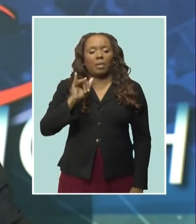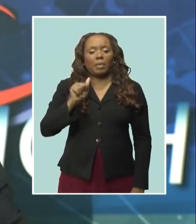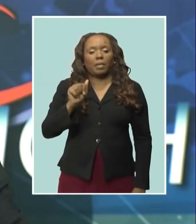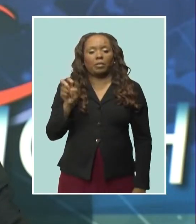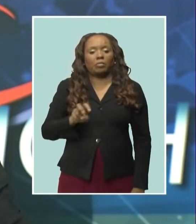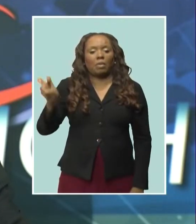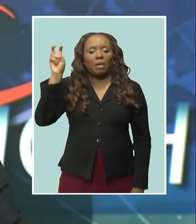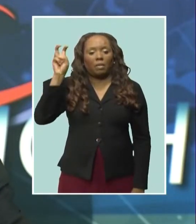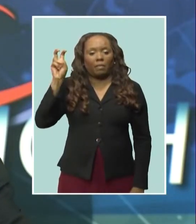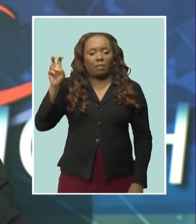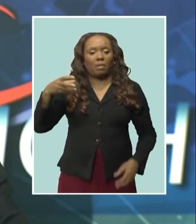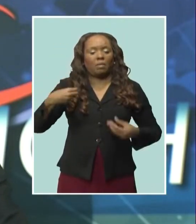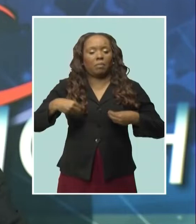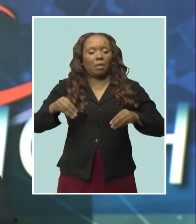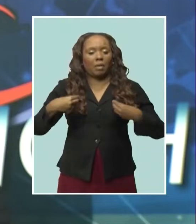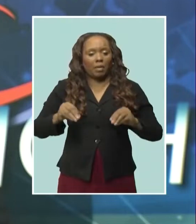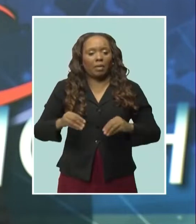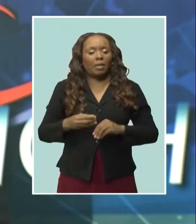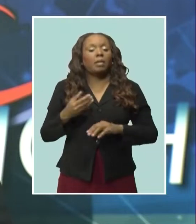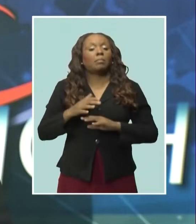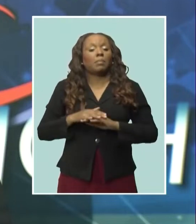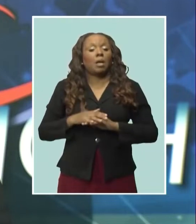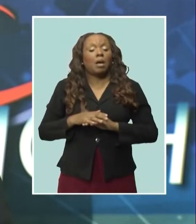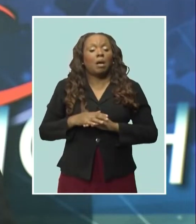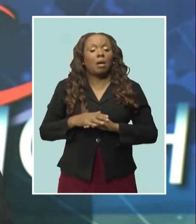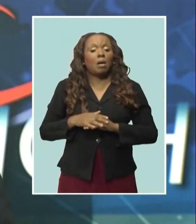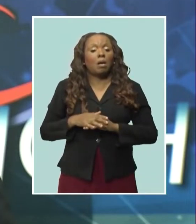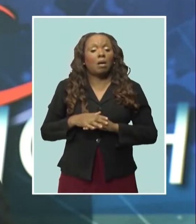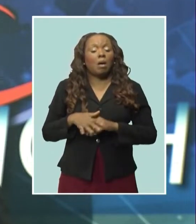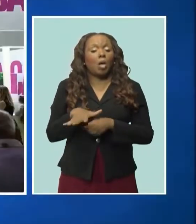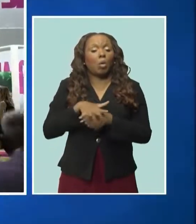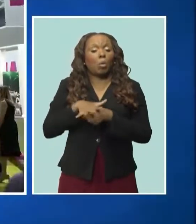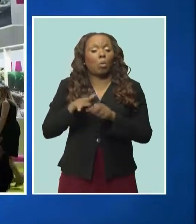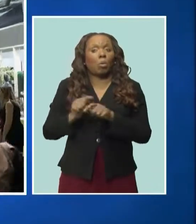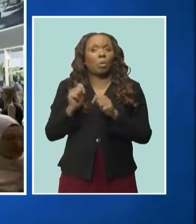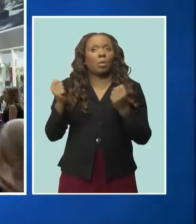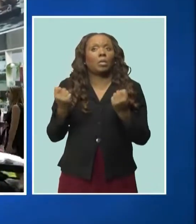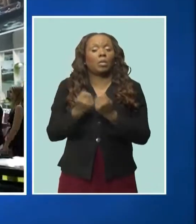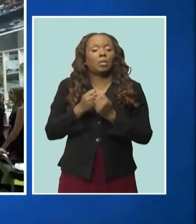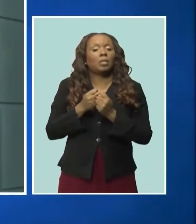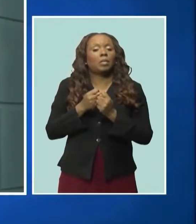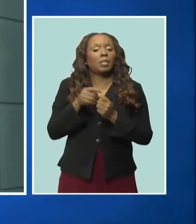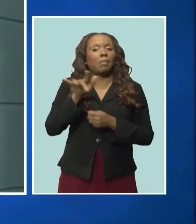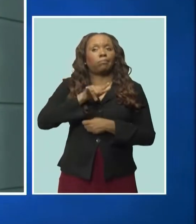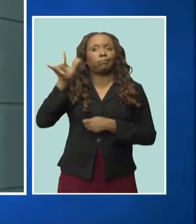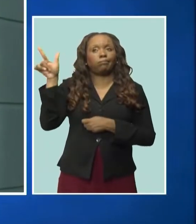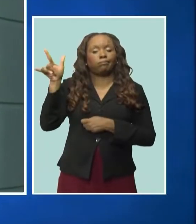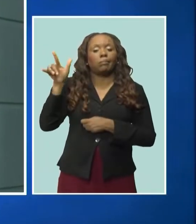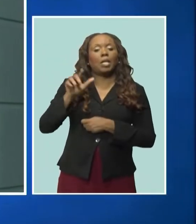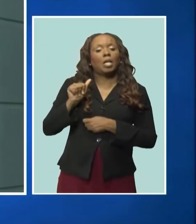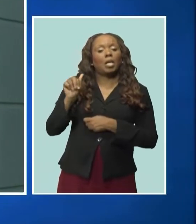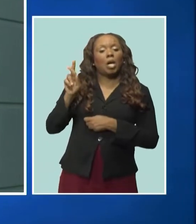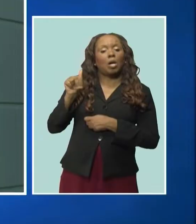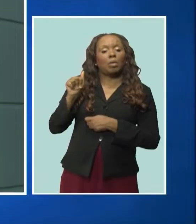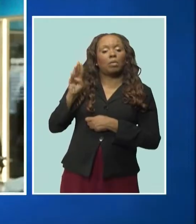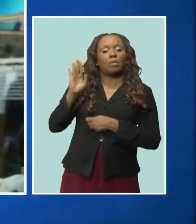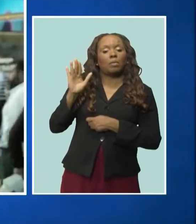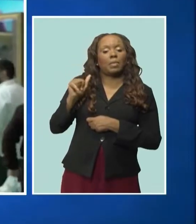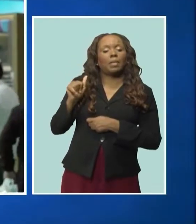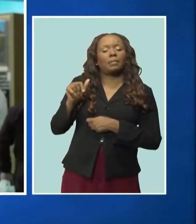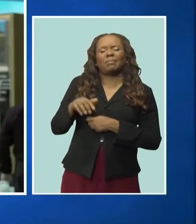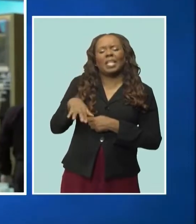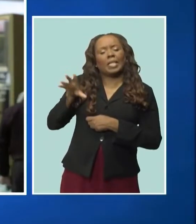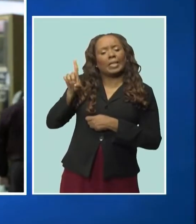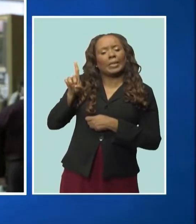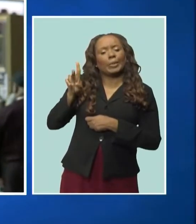Cricket World Cup. A local team of top tourism officials from the Barbados Tourism Marketing Incorporated took a trip to Dubai to be